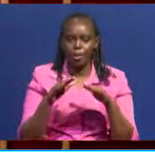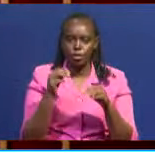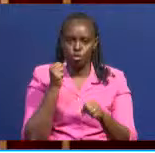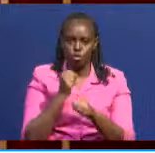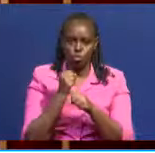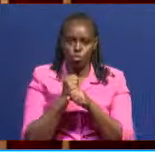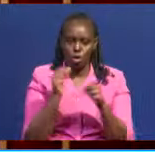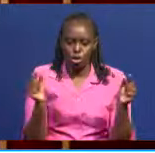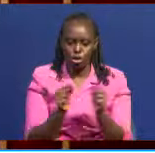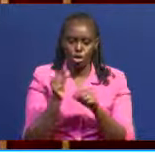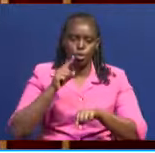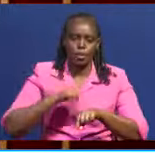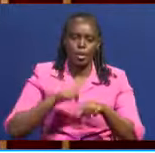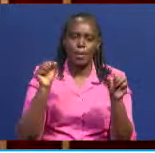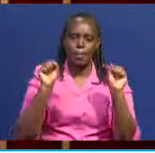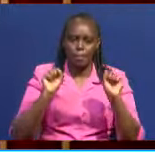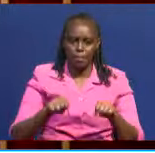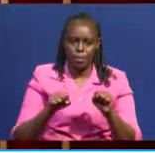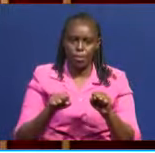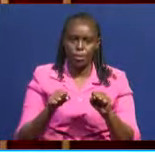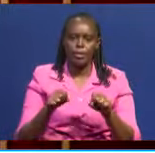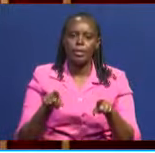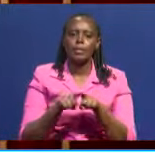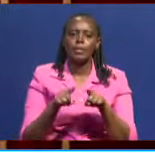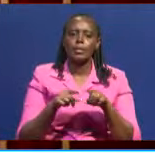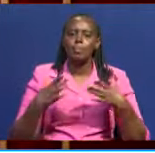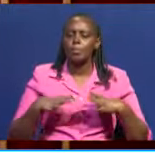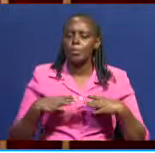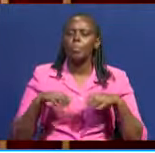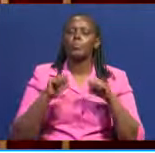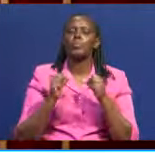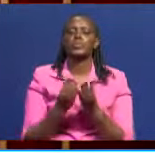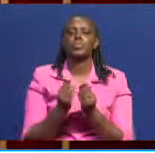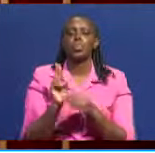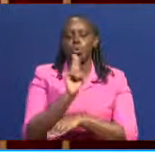within the shortest time possible and is also open to the public. Thank you, Mr. Speaker.